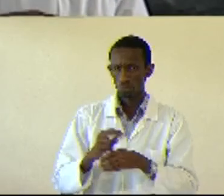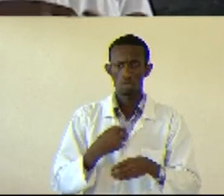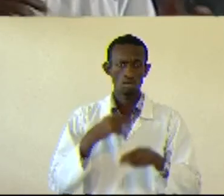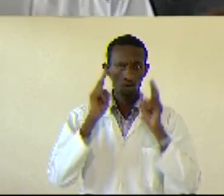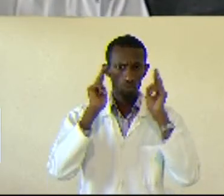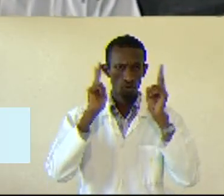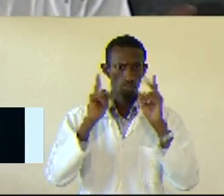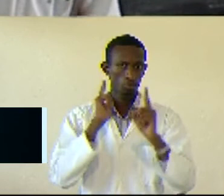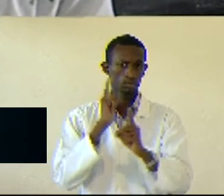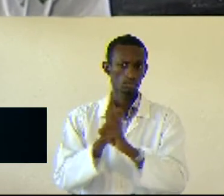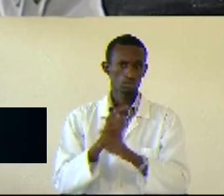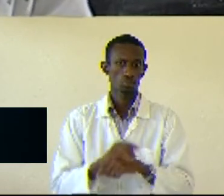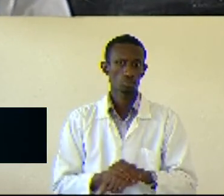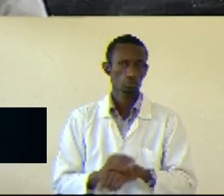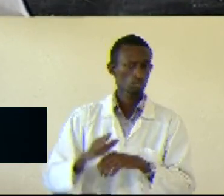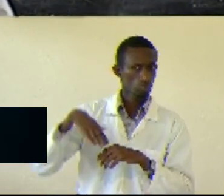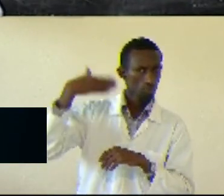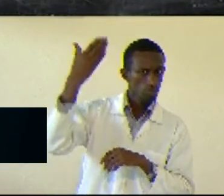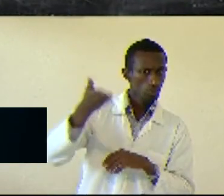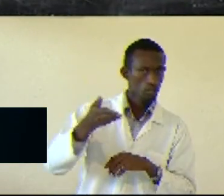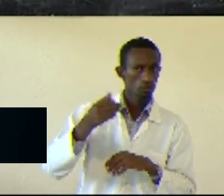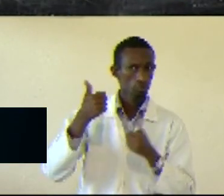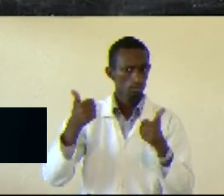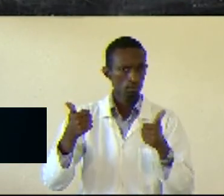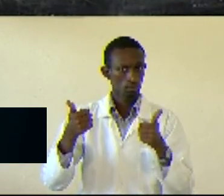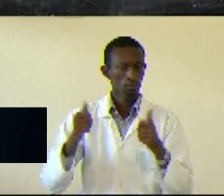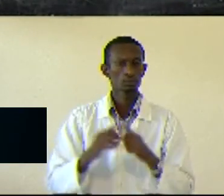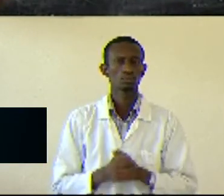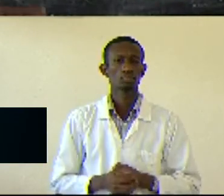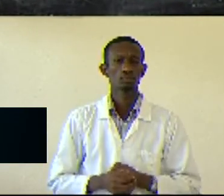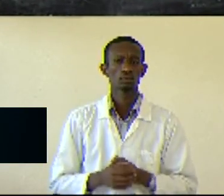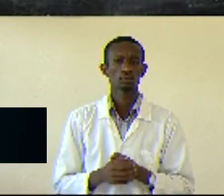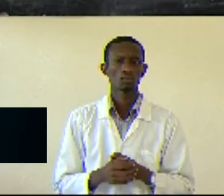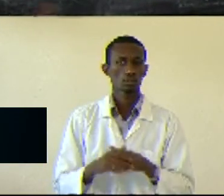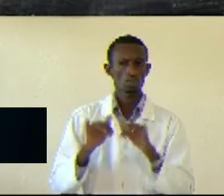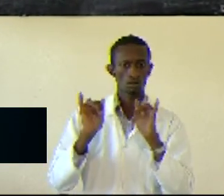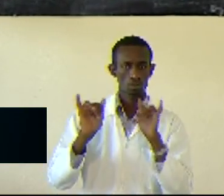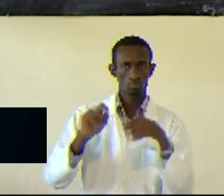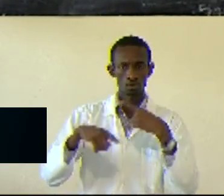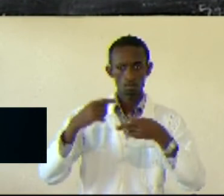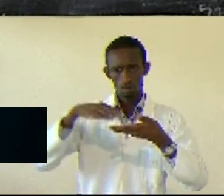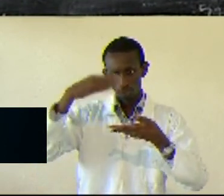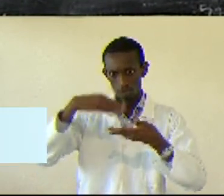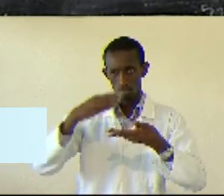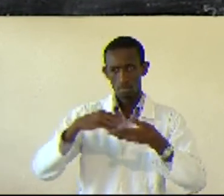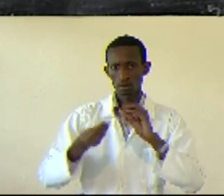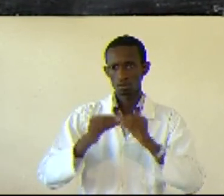you next time, right? Stay doing mathematics.